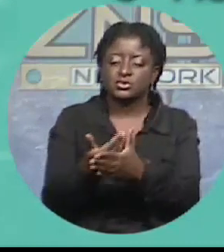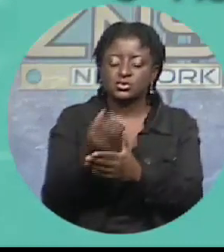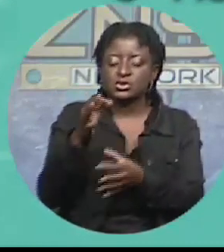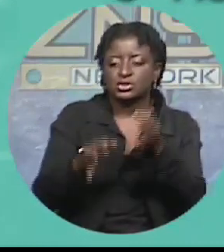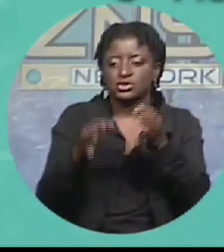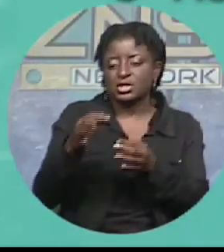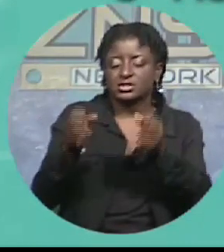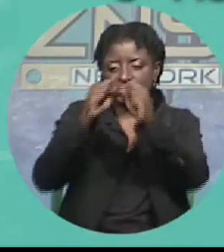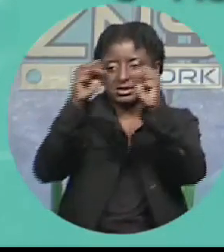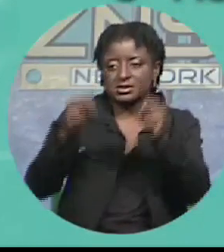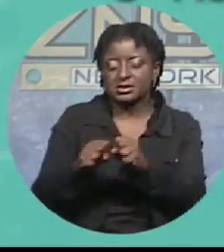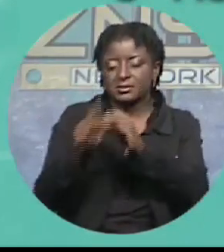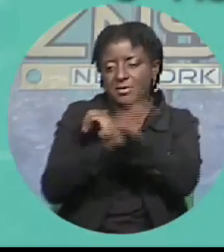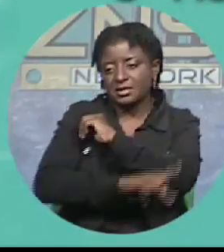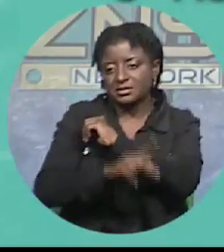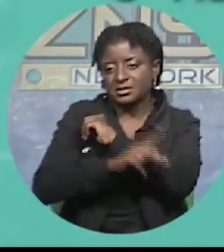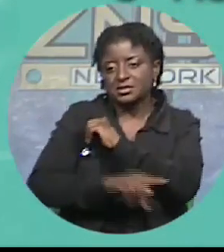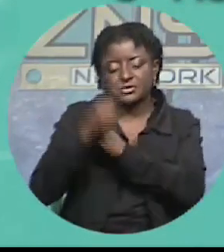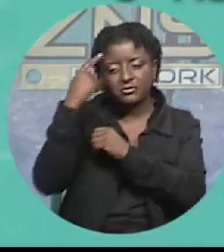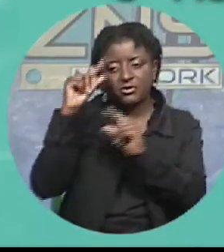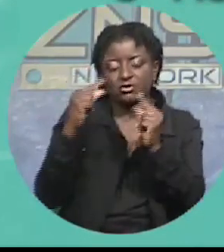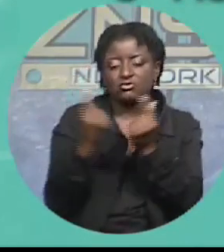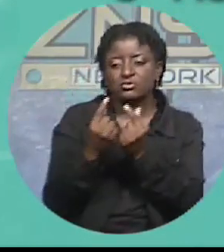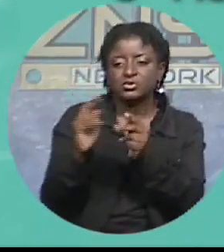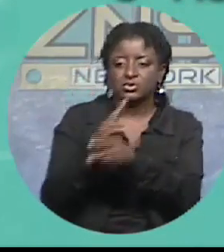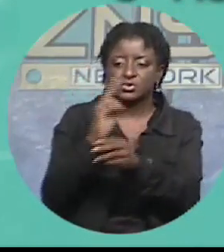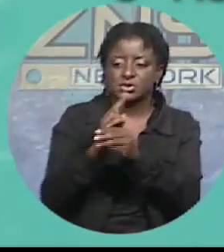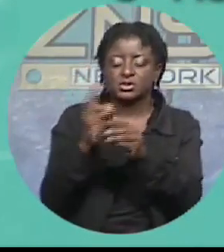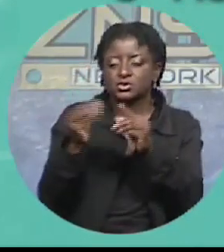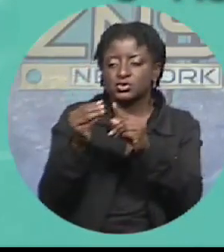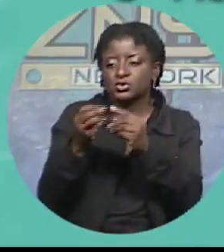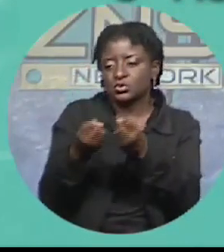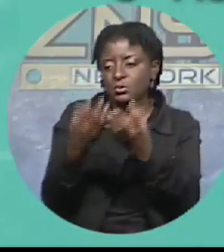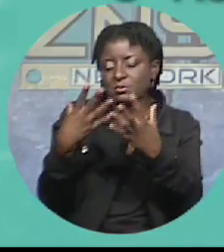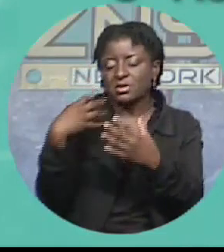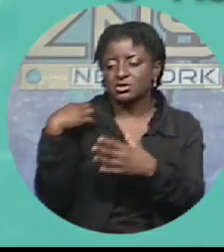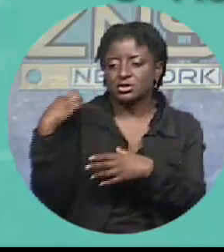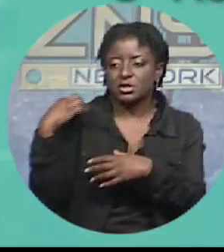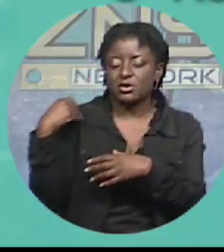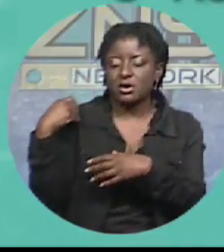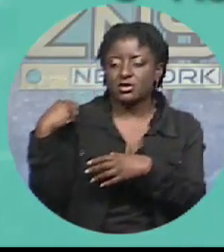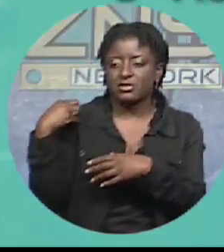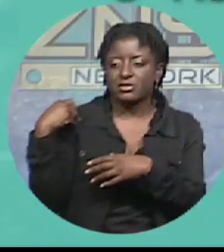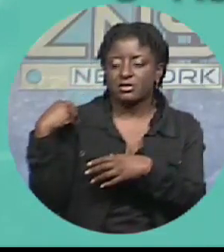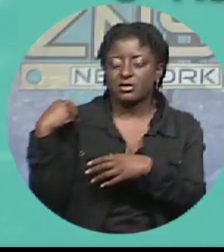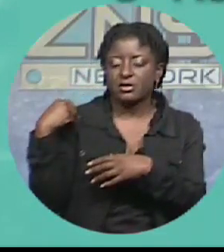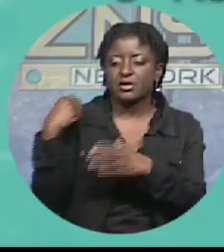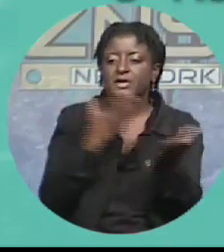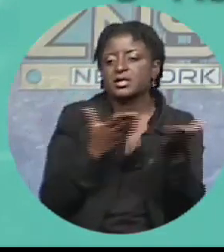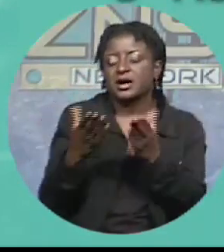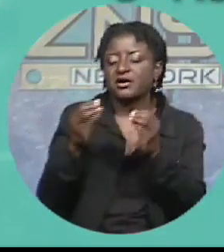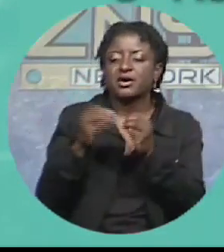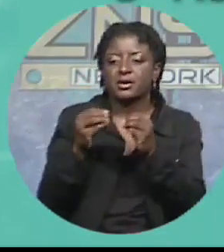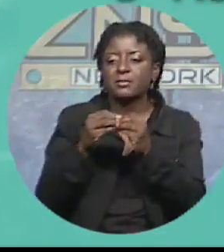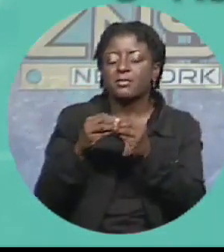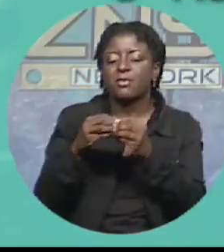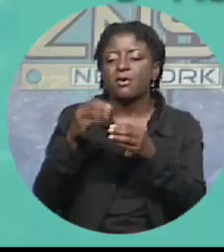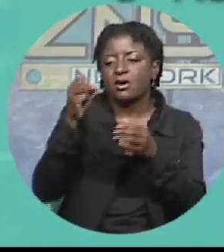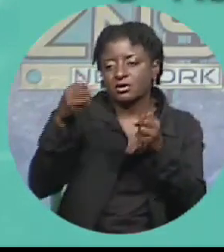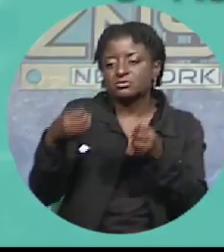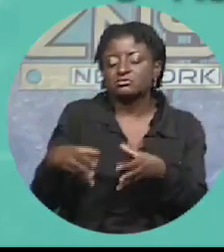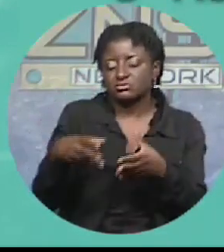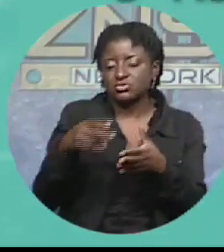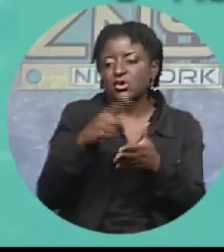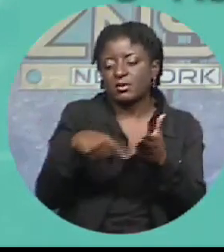system, penalties for groups using excessive cloth carry more weight. Now, only up to 9 group members are allowed